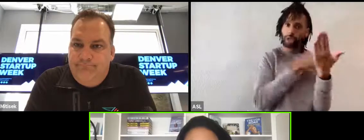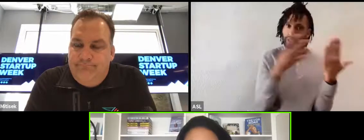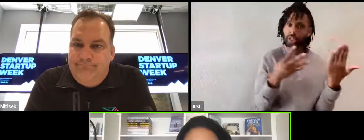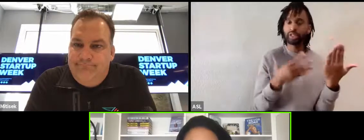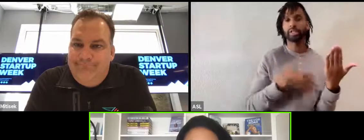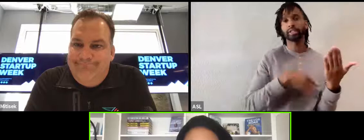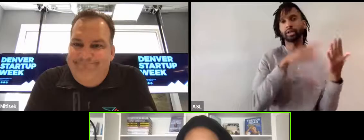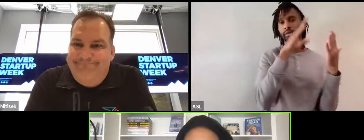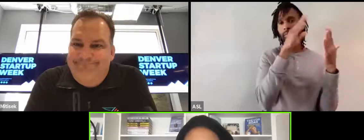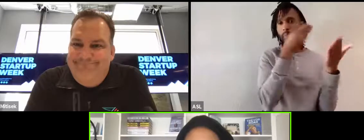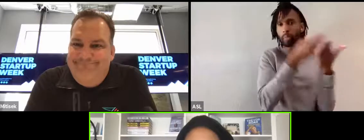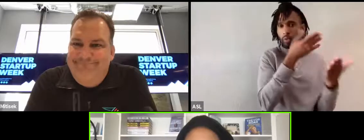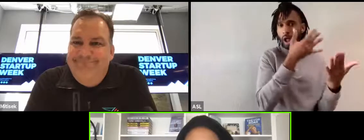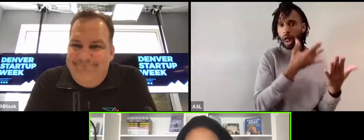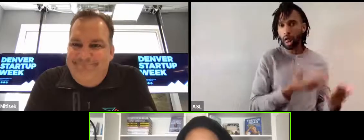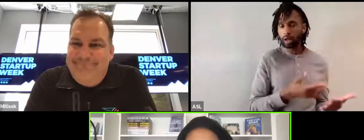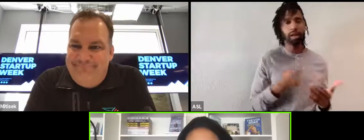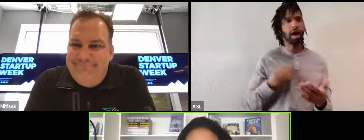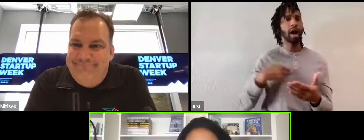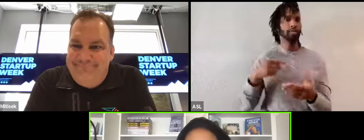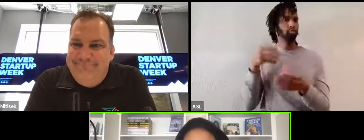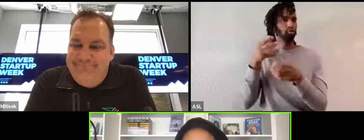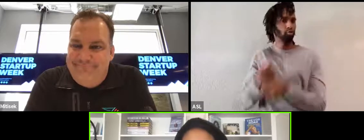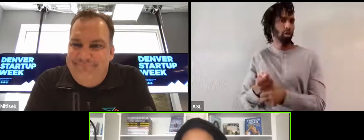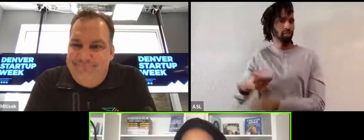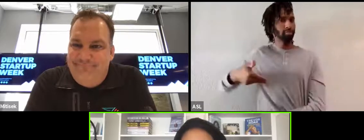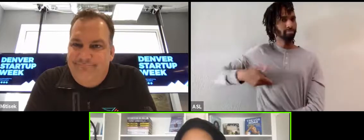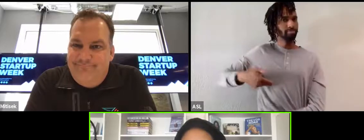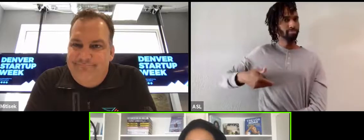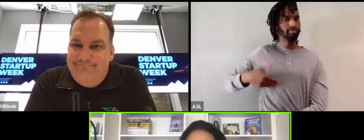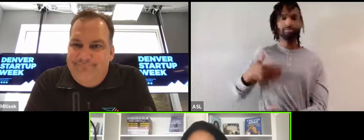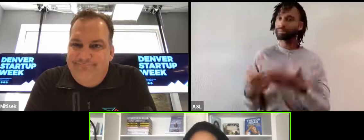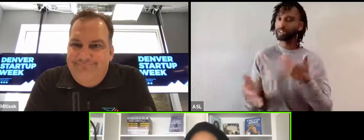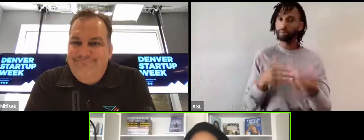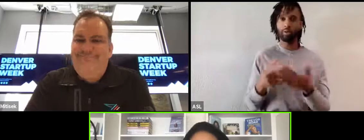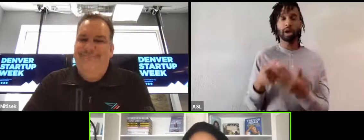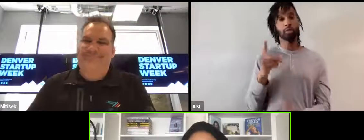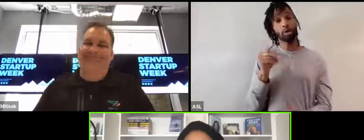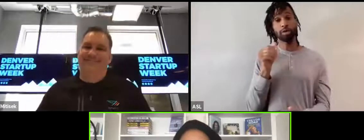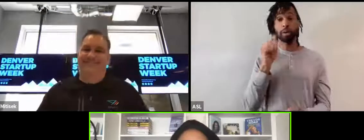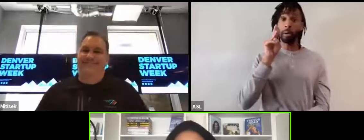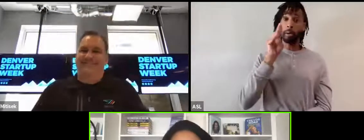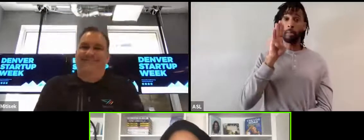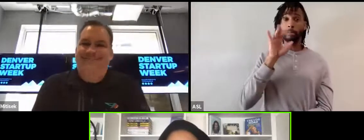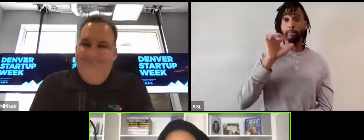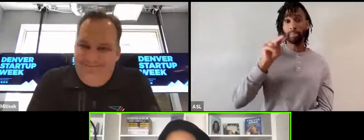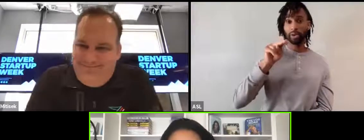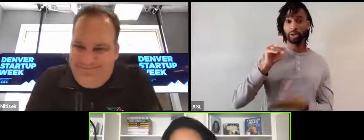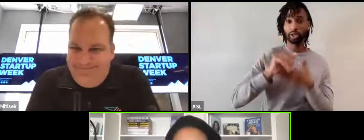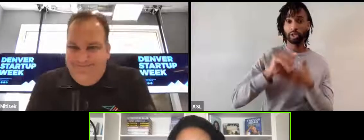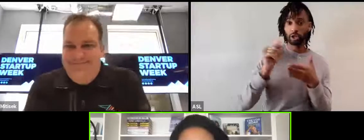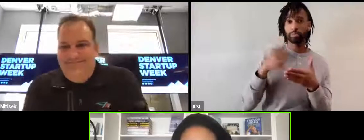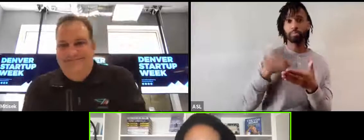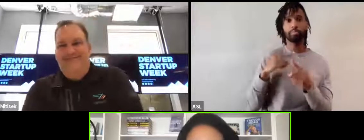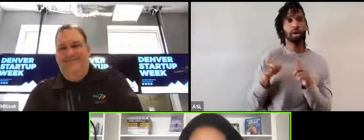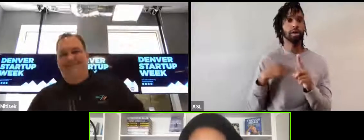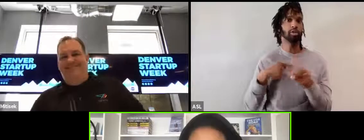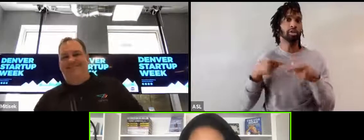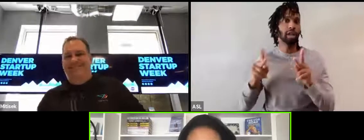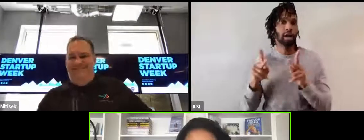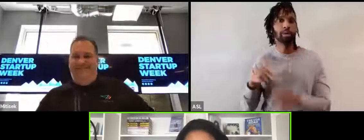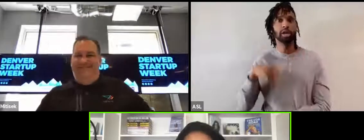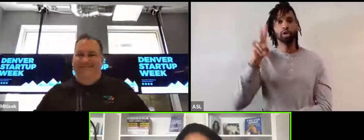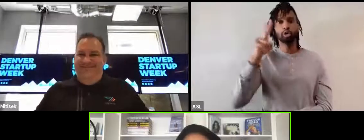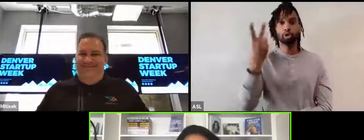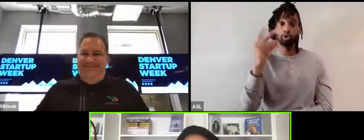No matter how much we had under management, like even if that meant that we had $1 billion under management, but I was only allowed to play with, you know, 2% of it